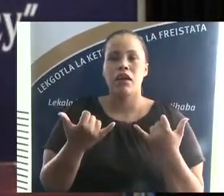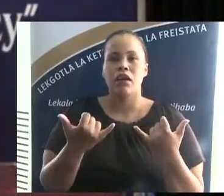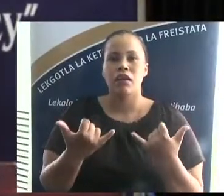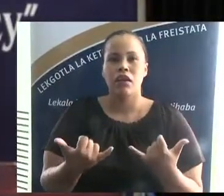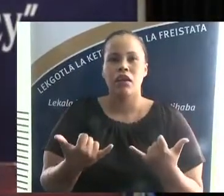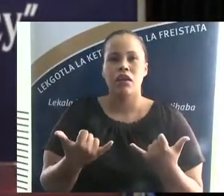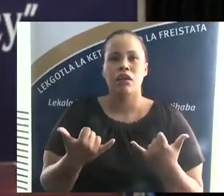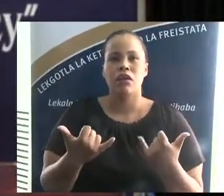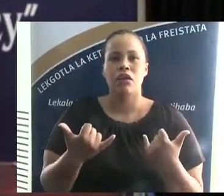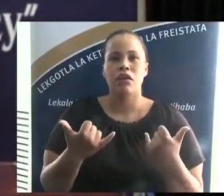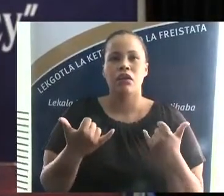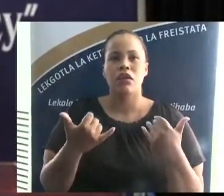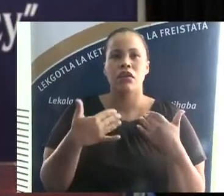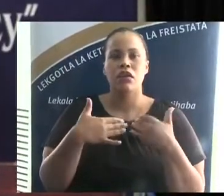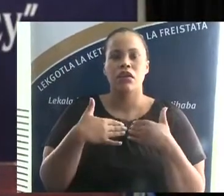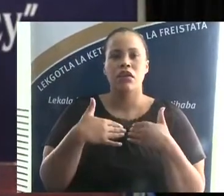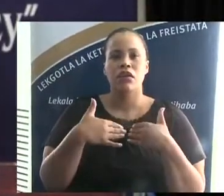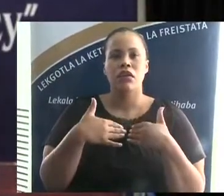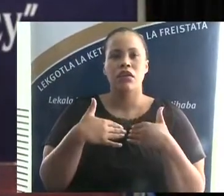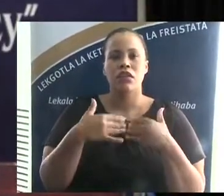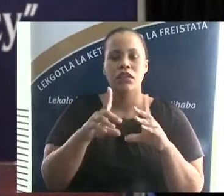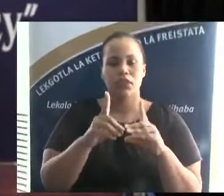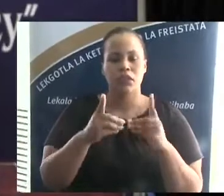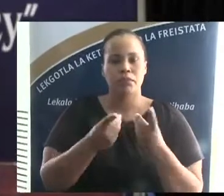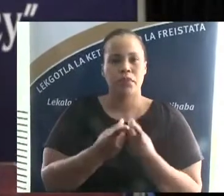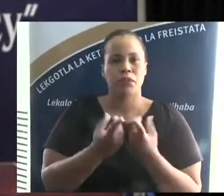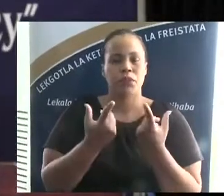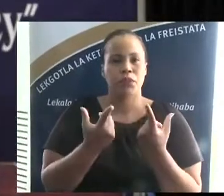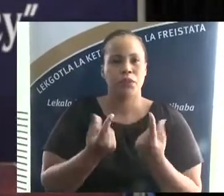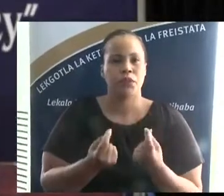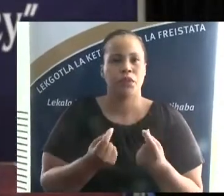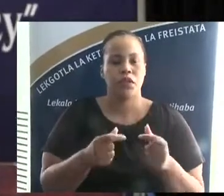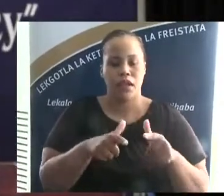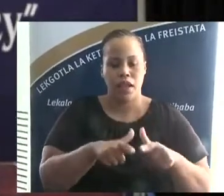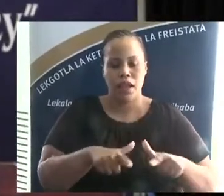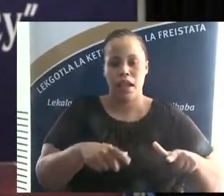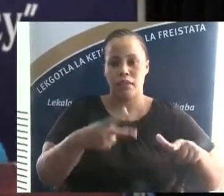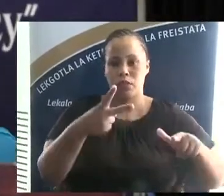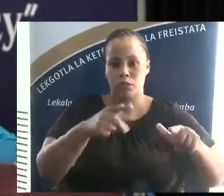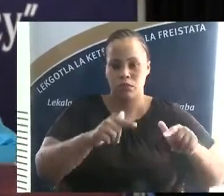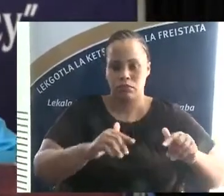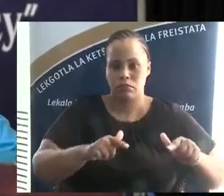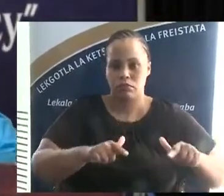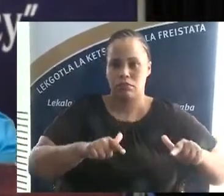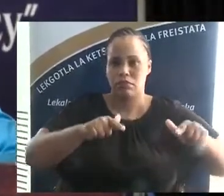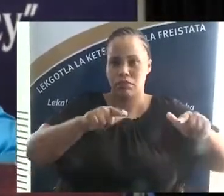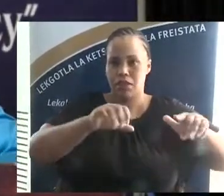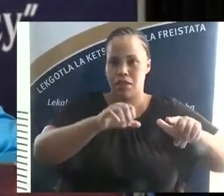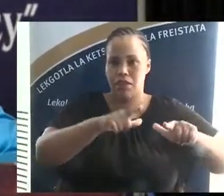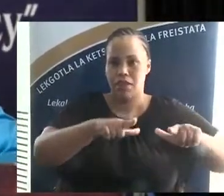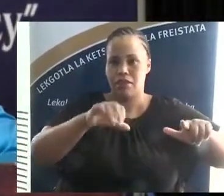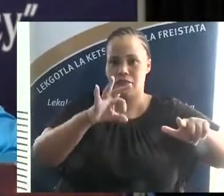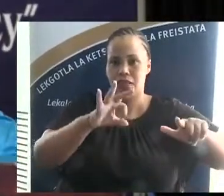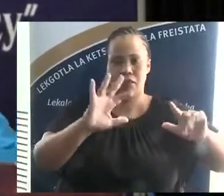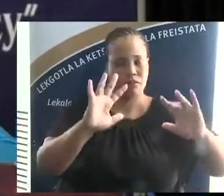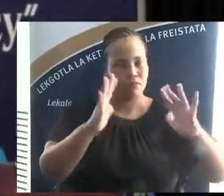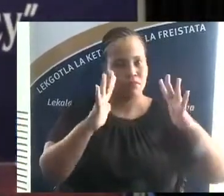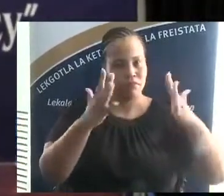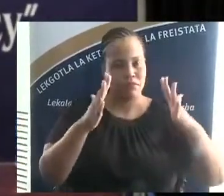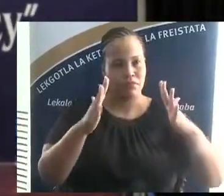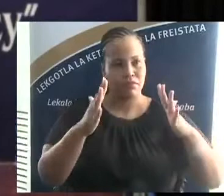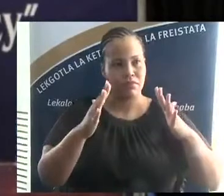implemented an upgrading of Masubatela from Level 2 to Level 3. Congratulations and well done, MEC, to